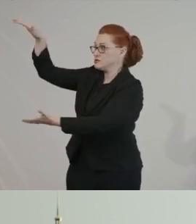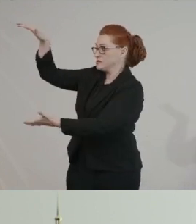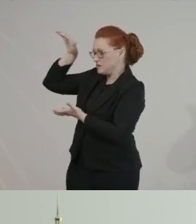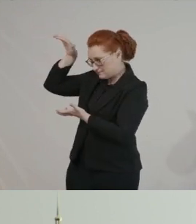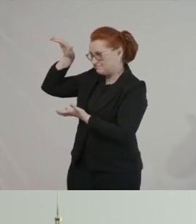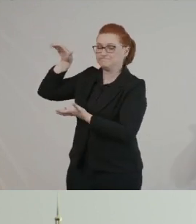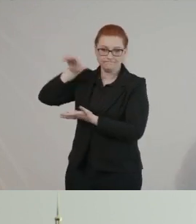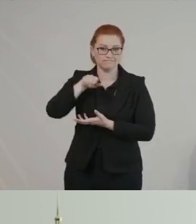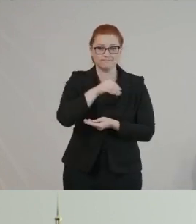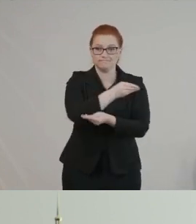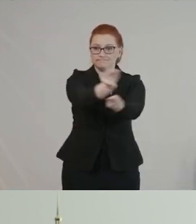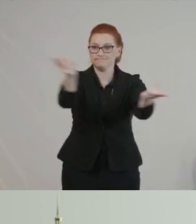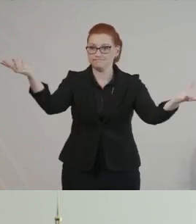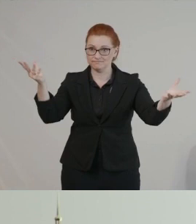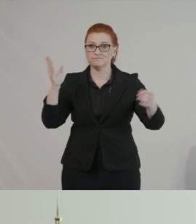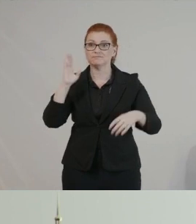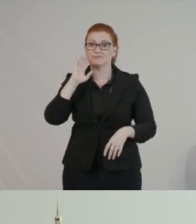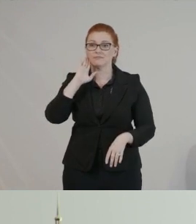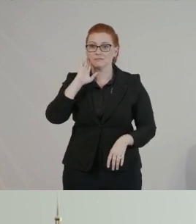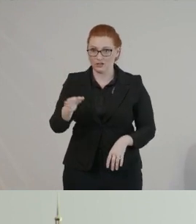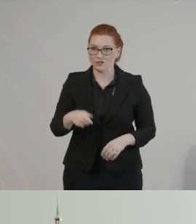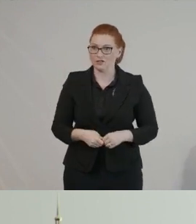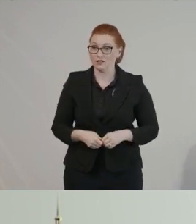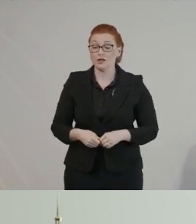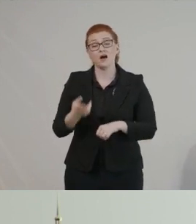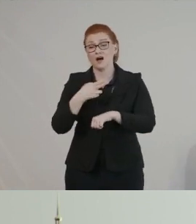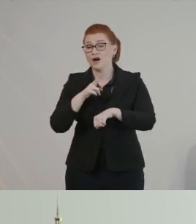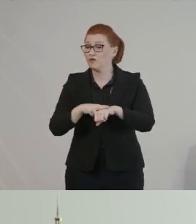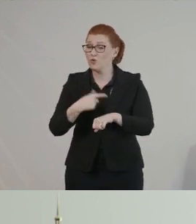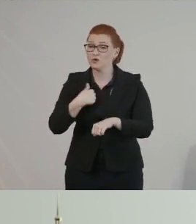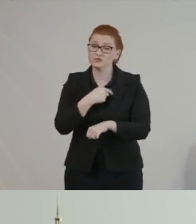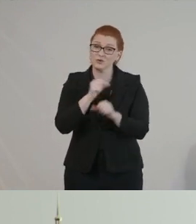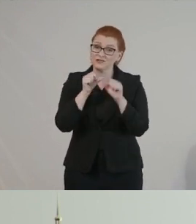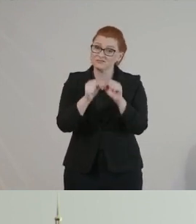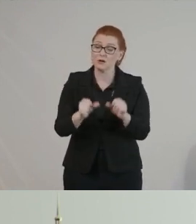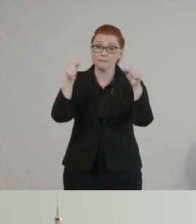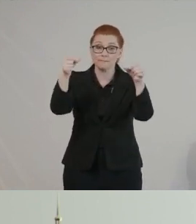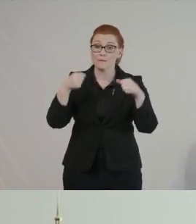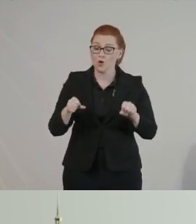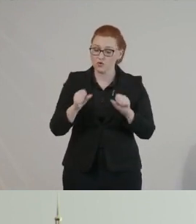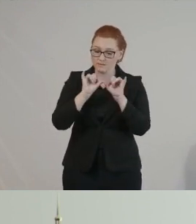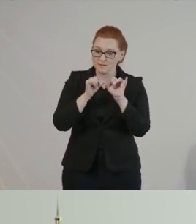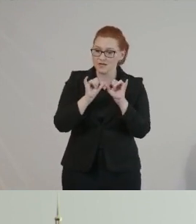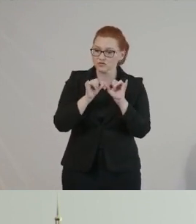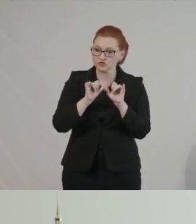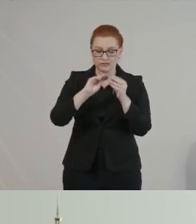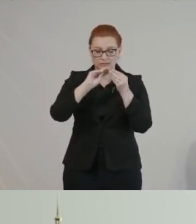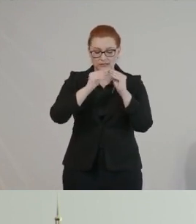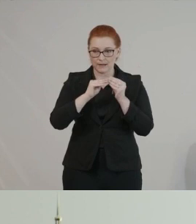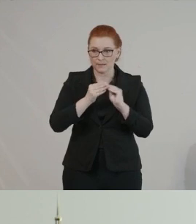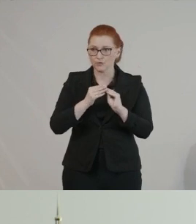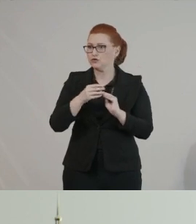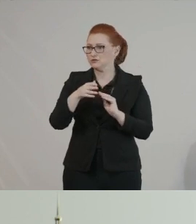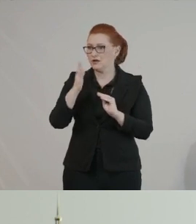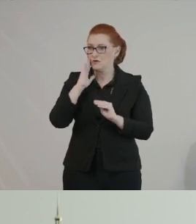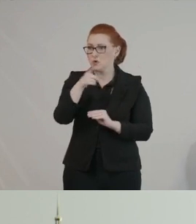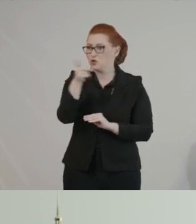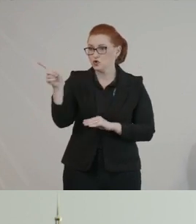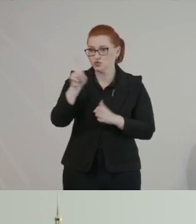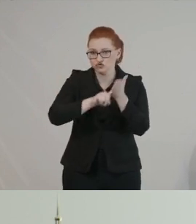that knowledge. Of course, we will continue to post the metrics that everyone's been focusing daily